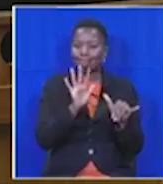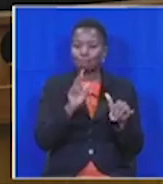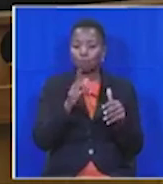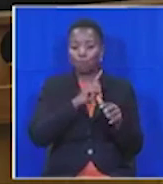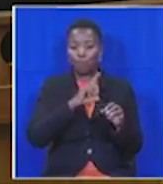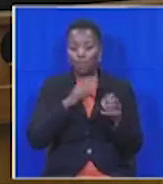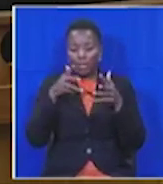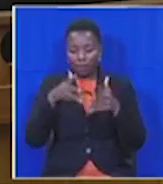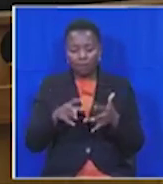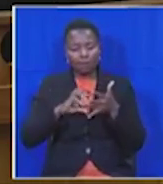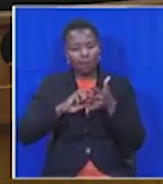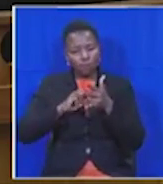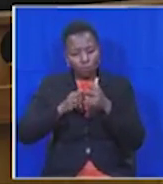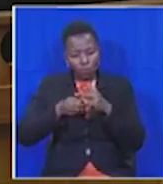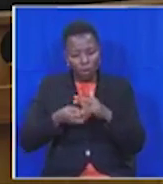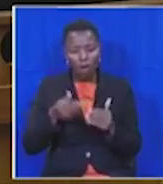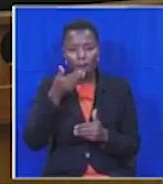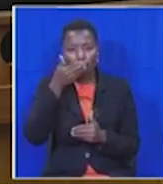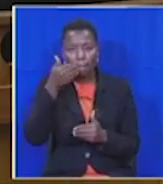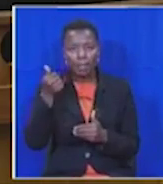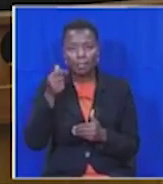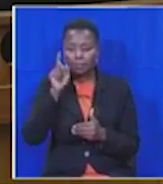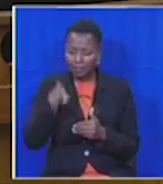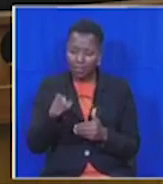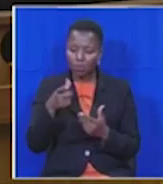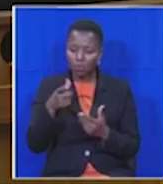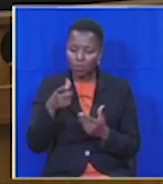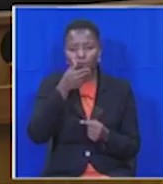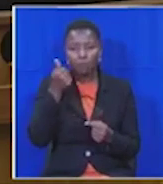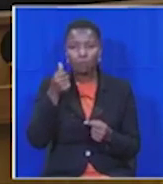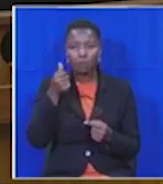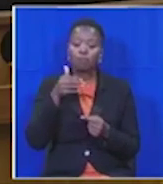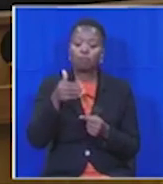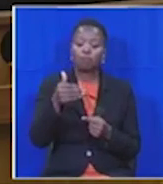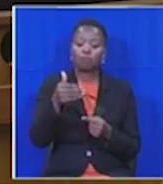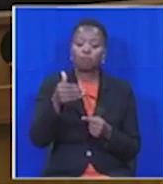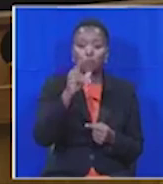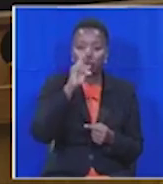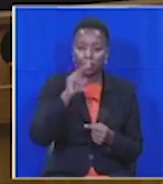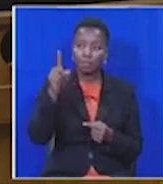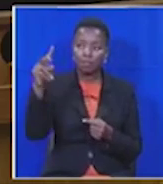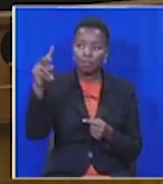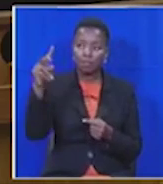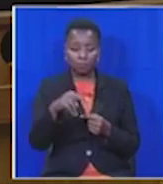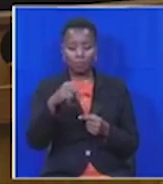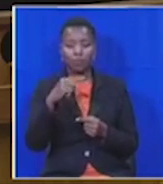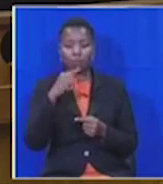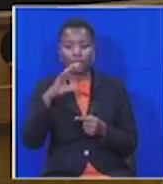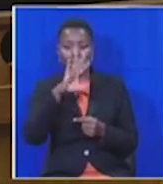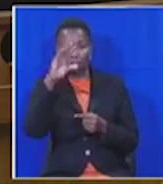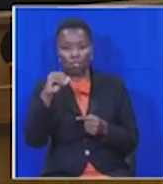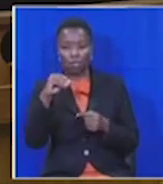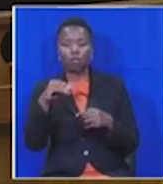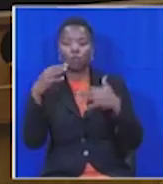will do everything possible. We must do everything possible in the days ahead to prove to the rating agencies that we are serious